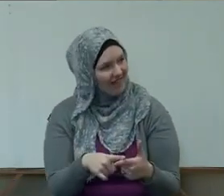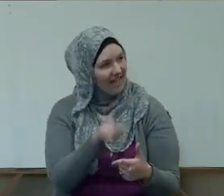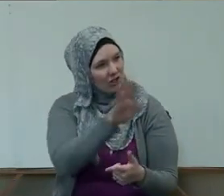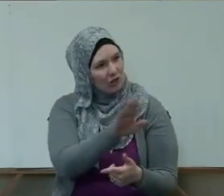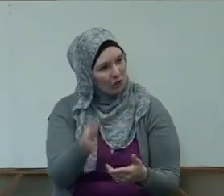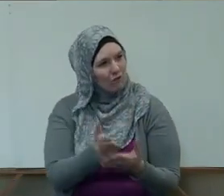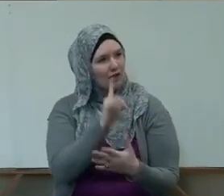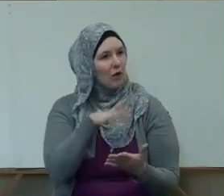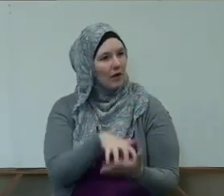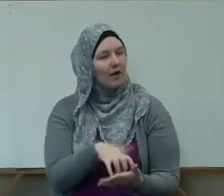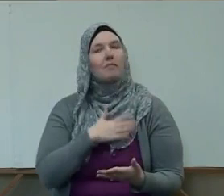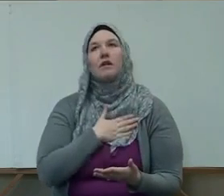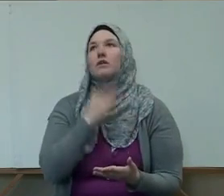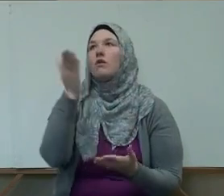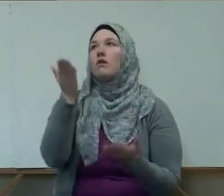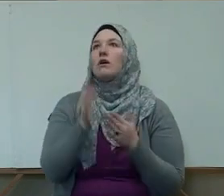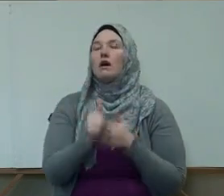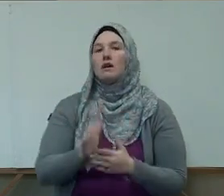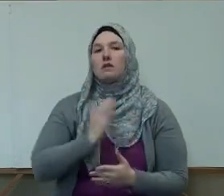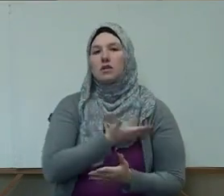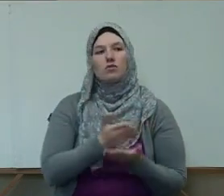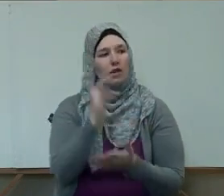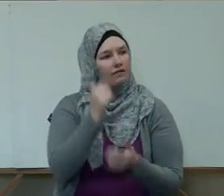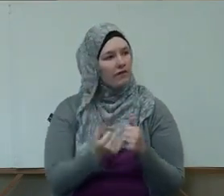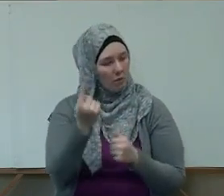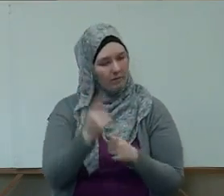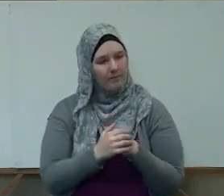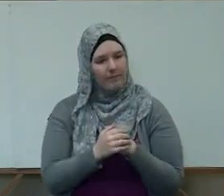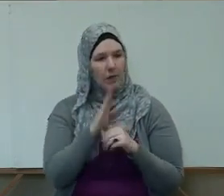Allah guide us to protect our rights and the rights of everybody else.